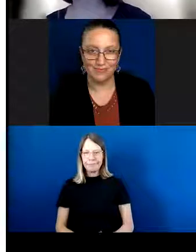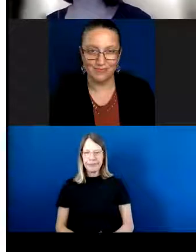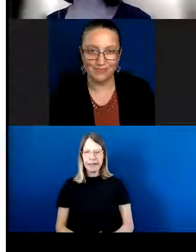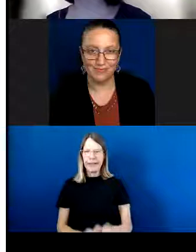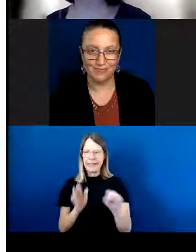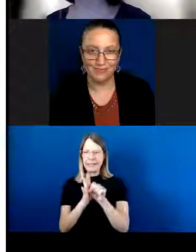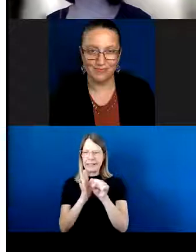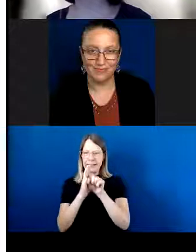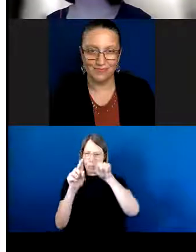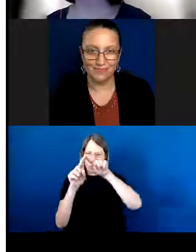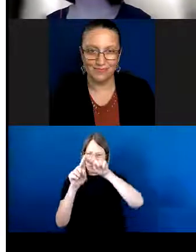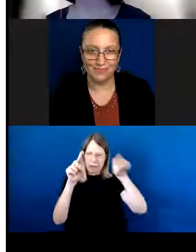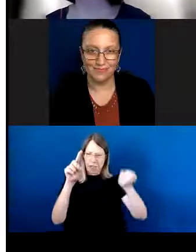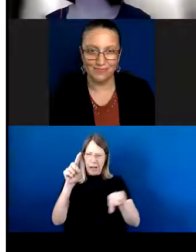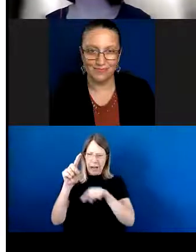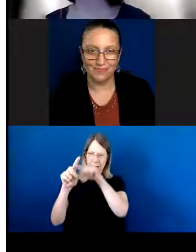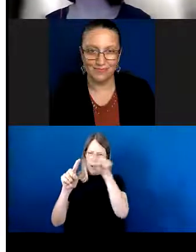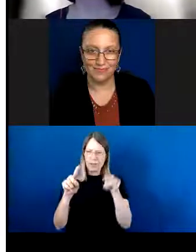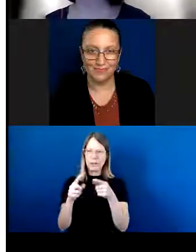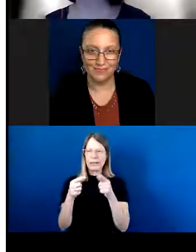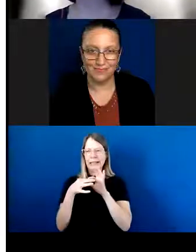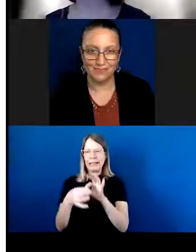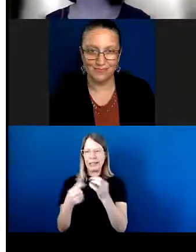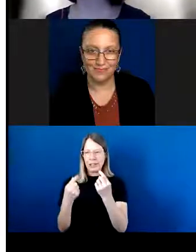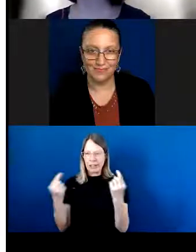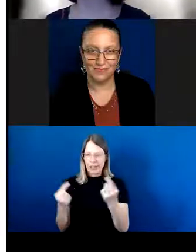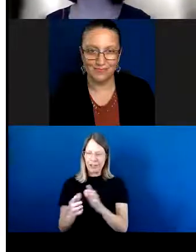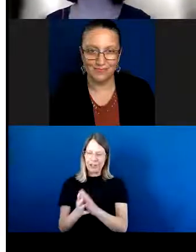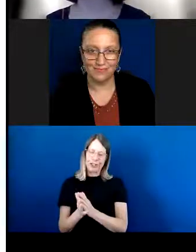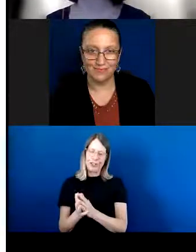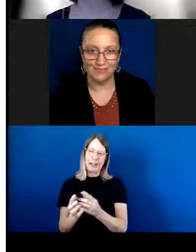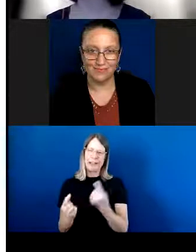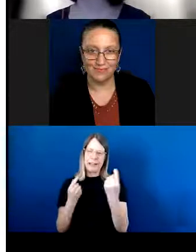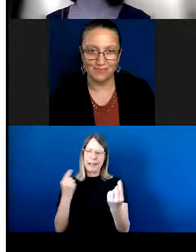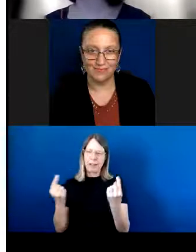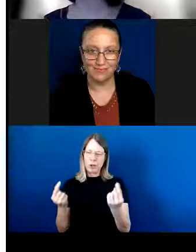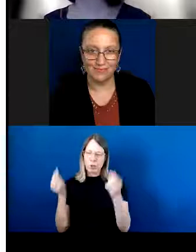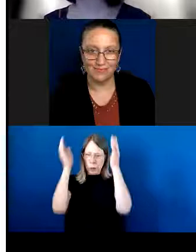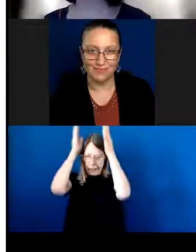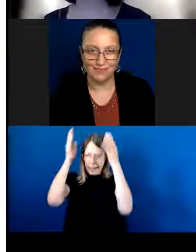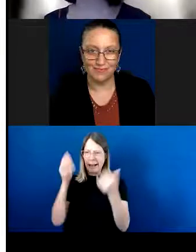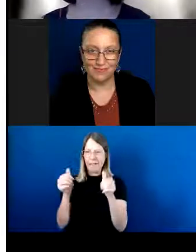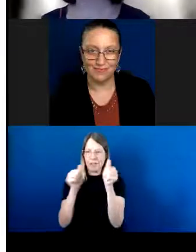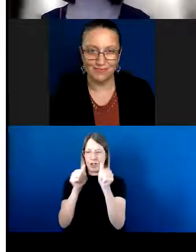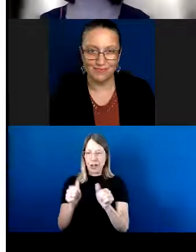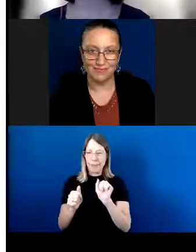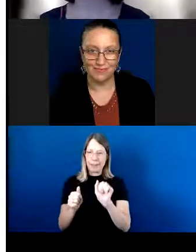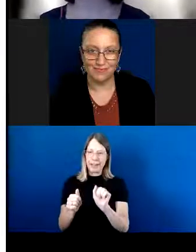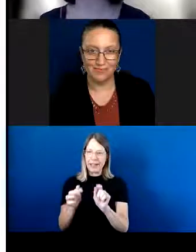circle relate to each king's individual crests, and above the circle can be seen the shape of the imperial crown. There are actually lots of